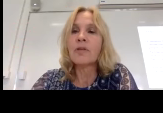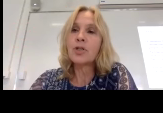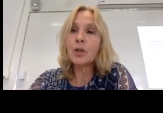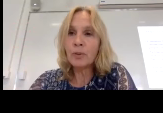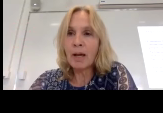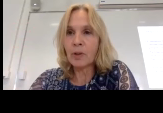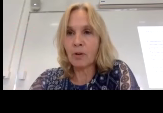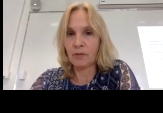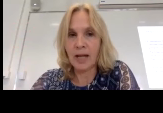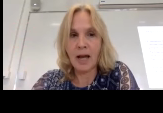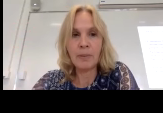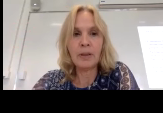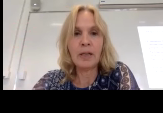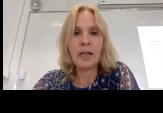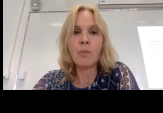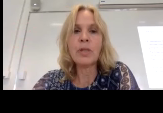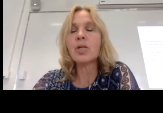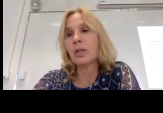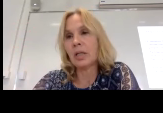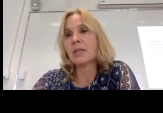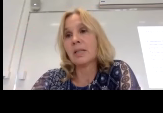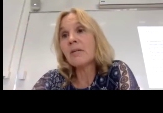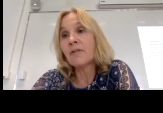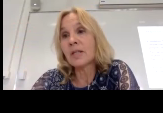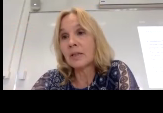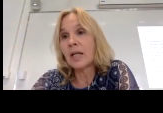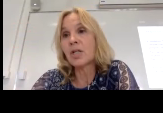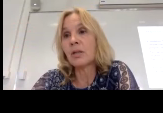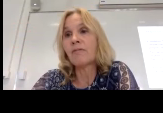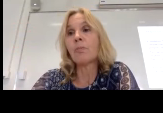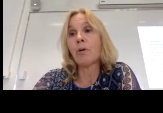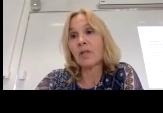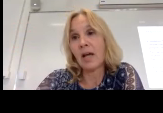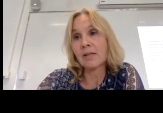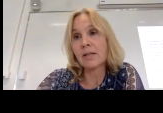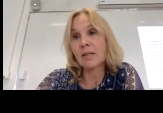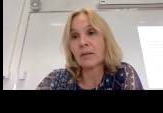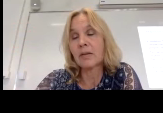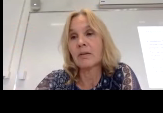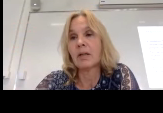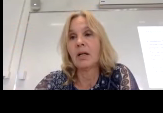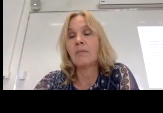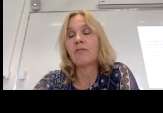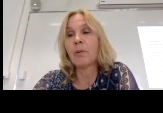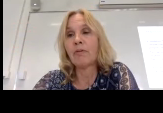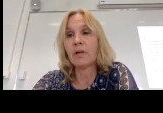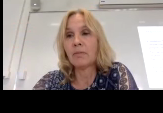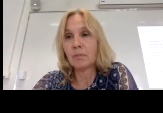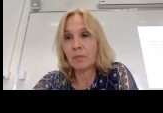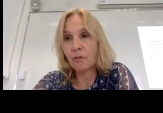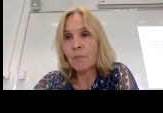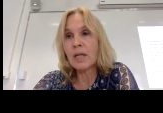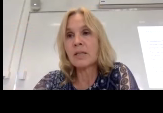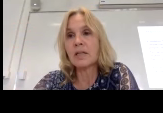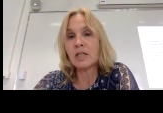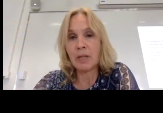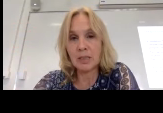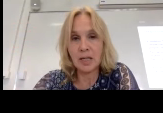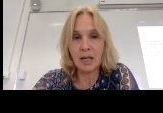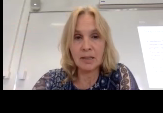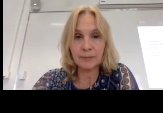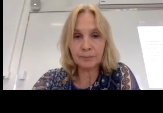So for the two parameter overlap, we should see facilitation for both tasks, for both the form-based